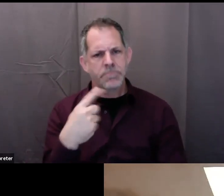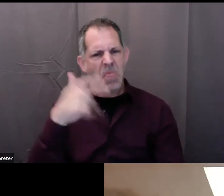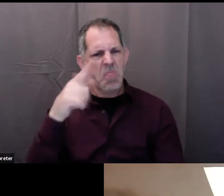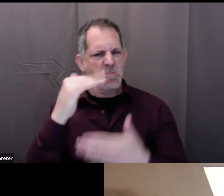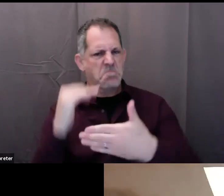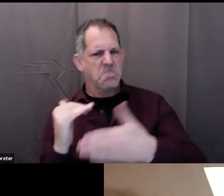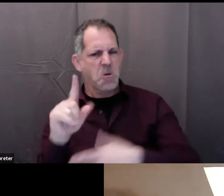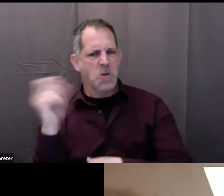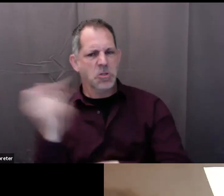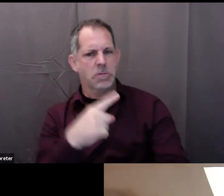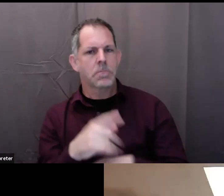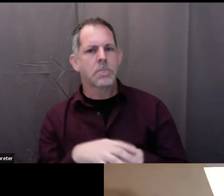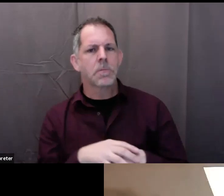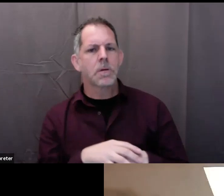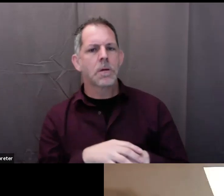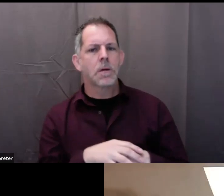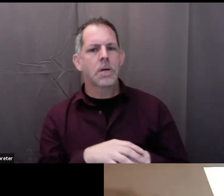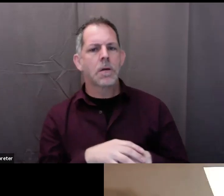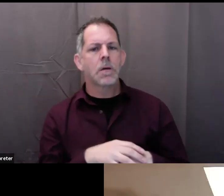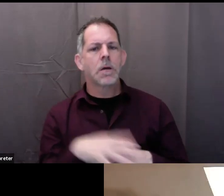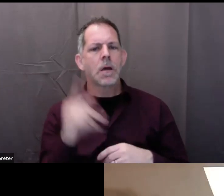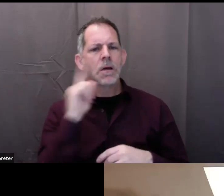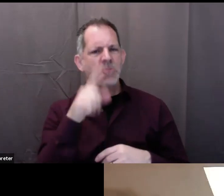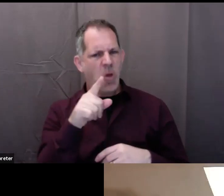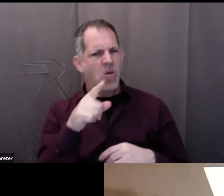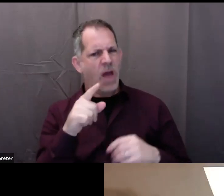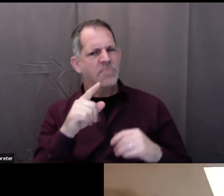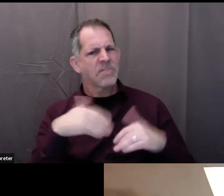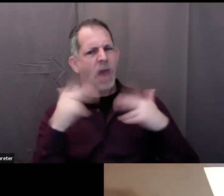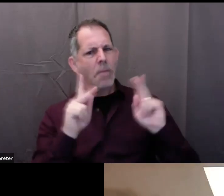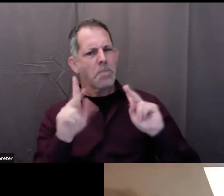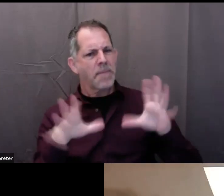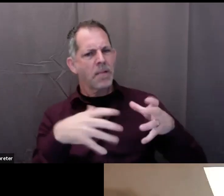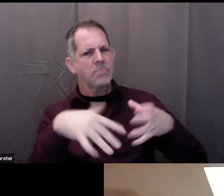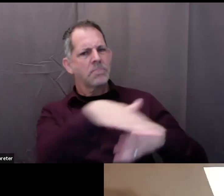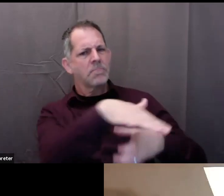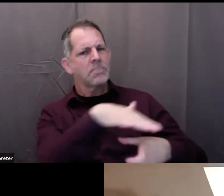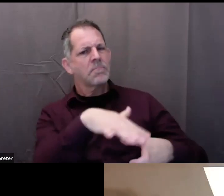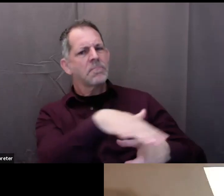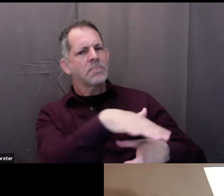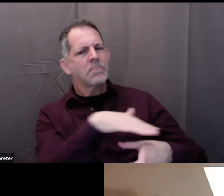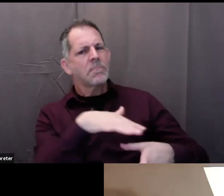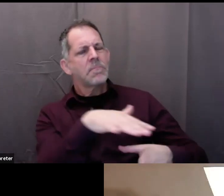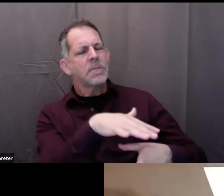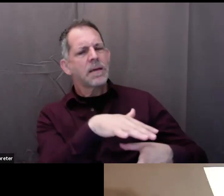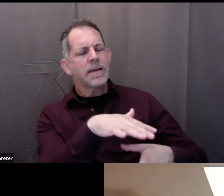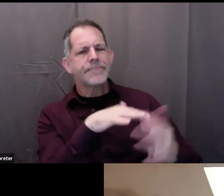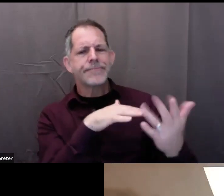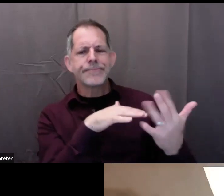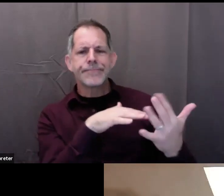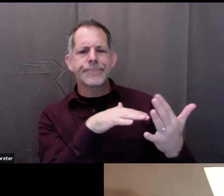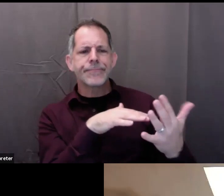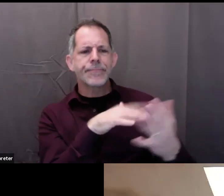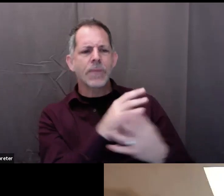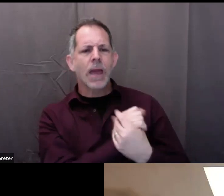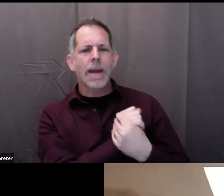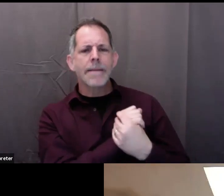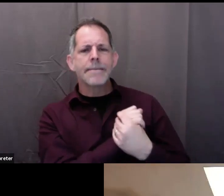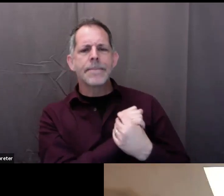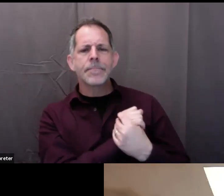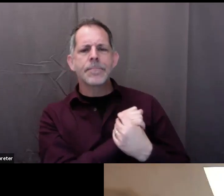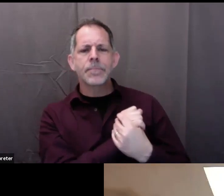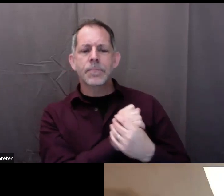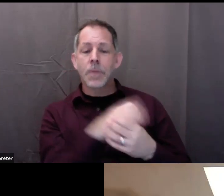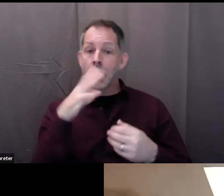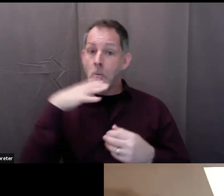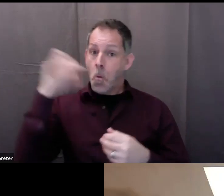younger population? I know early on the majority of cases were in older population, but and in many parts of the country